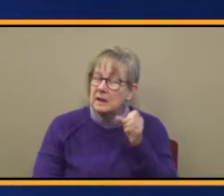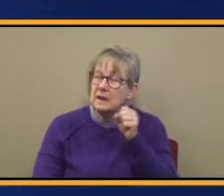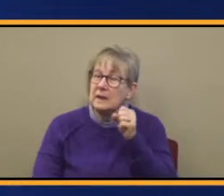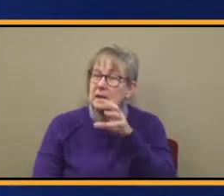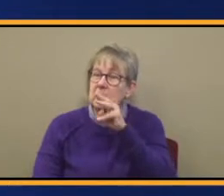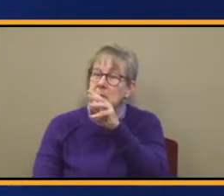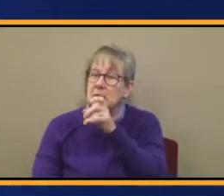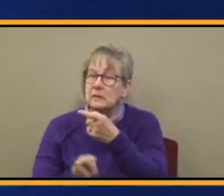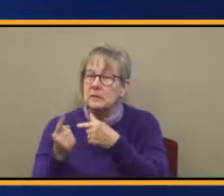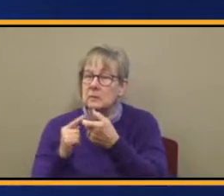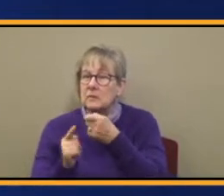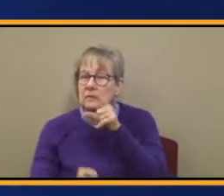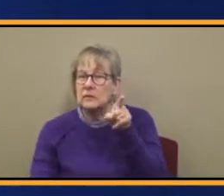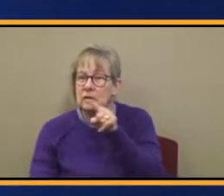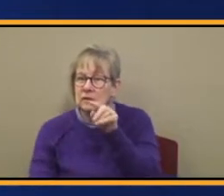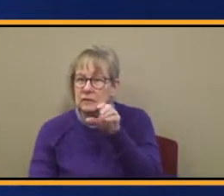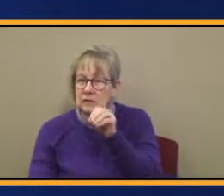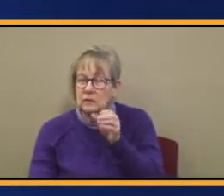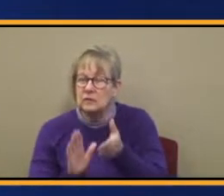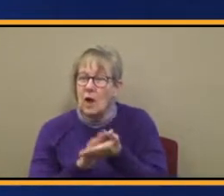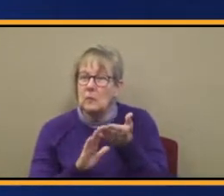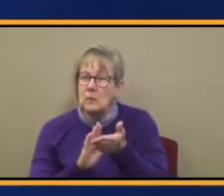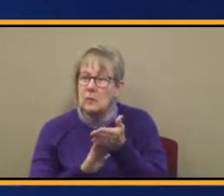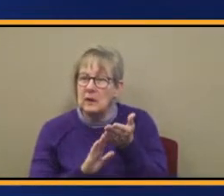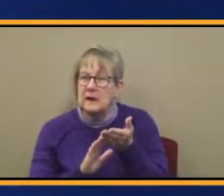Yes, ma'am. This is coming from the zoo's operating fund.